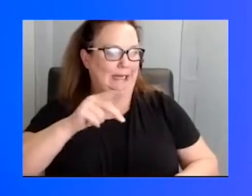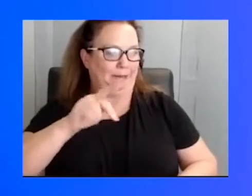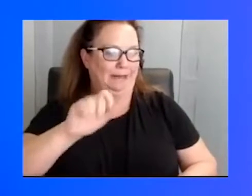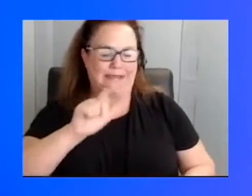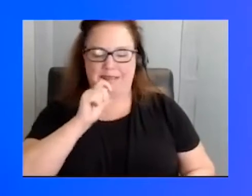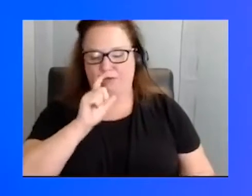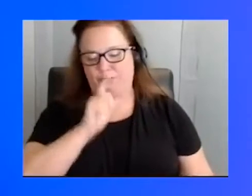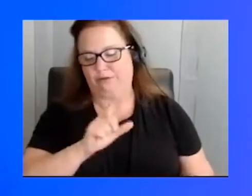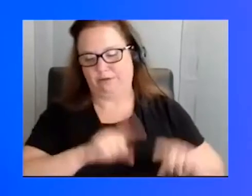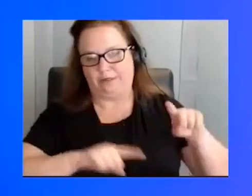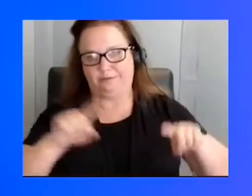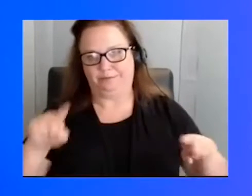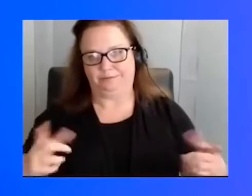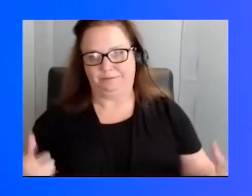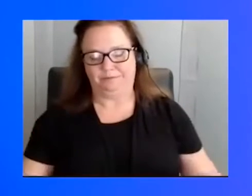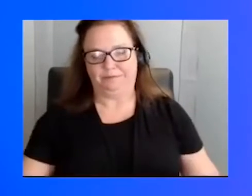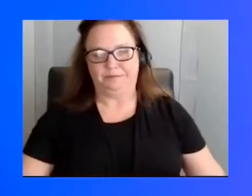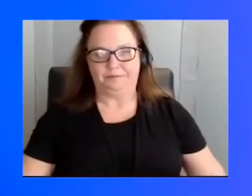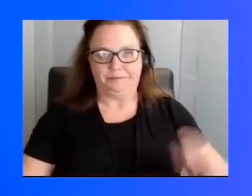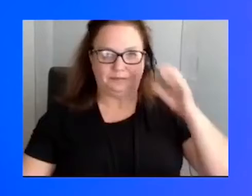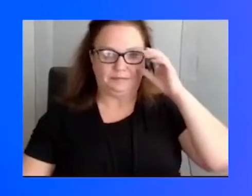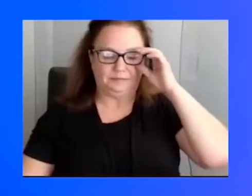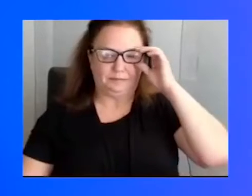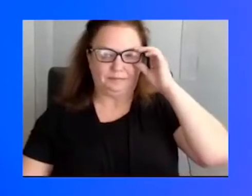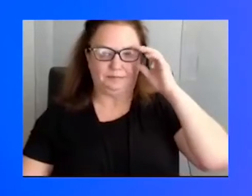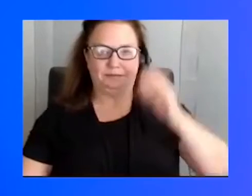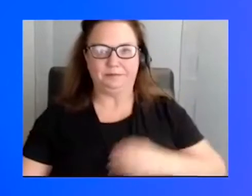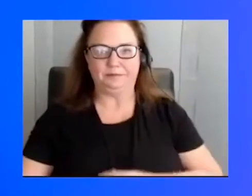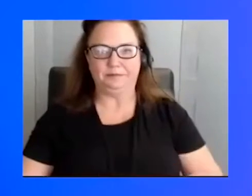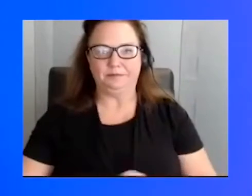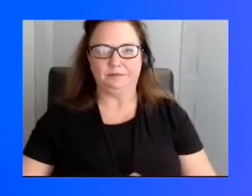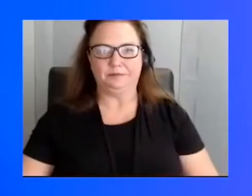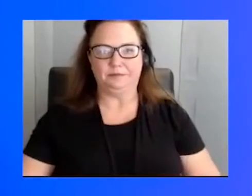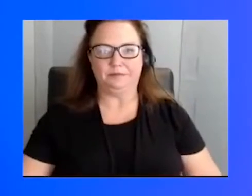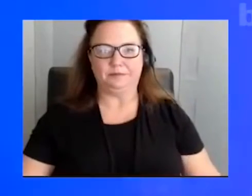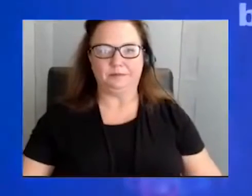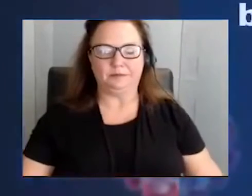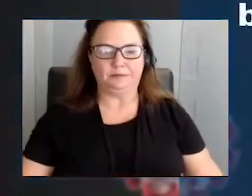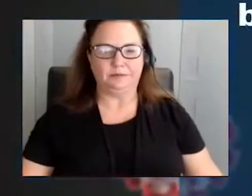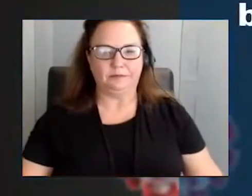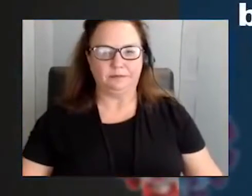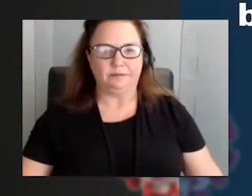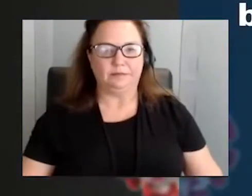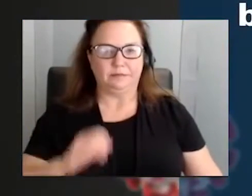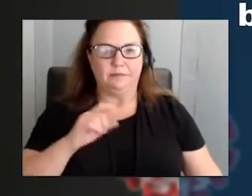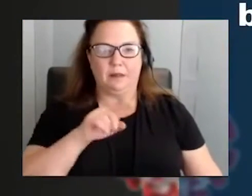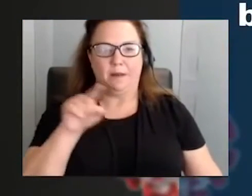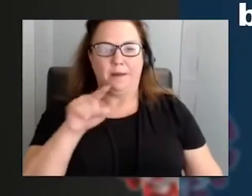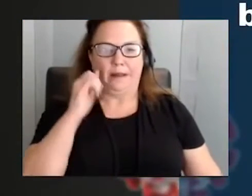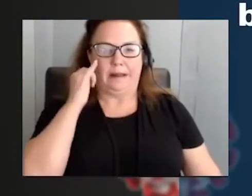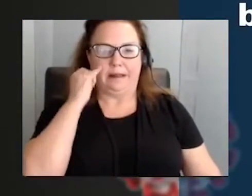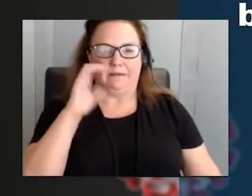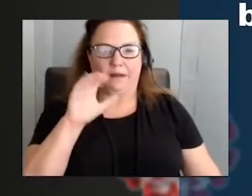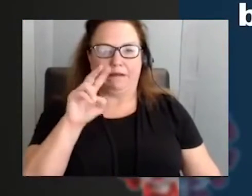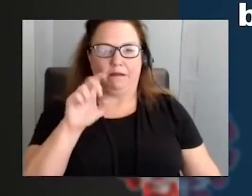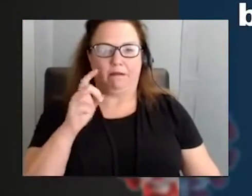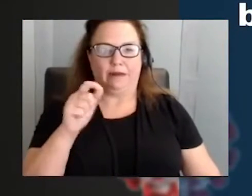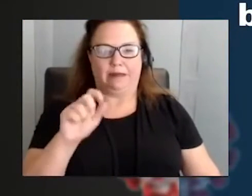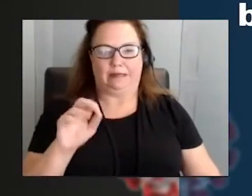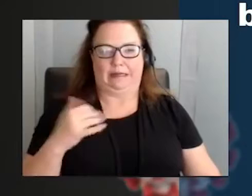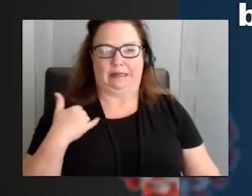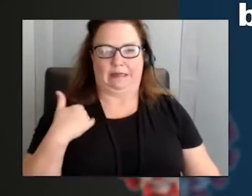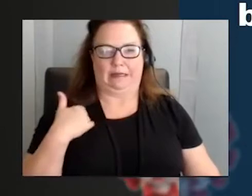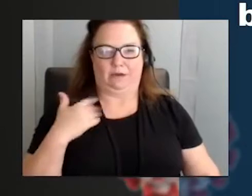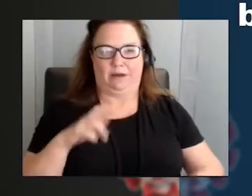the gambit. And you kind of dipped into this next question, but it says, if I had COVID-19 last November, do I have natural